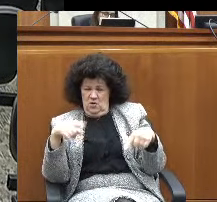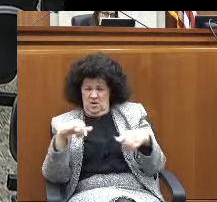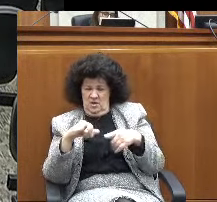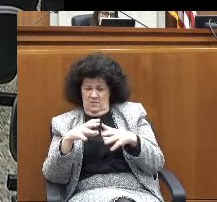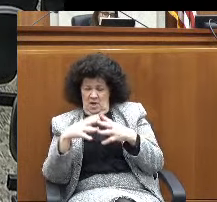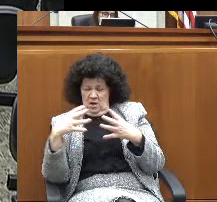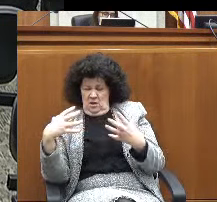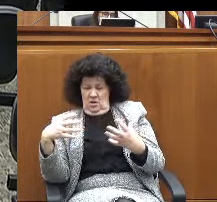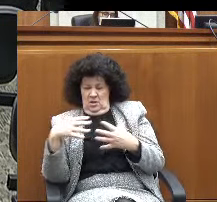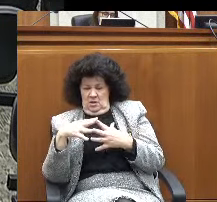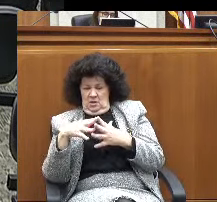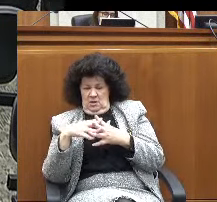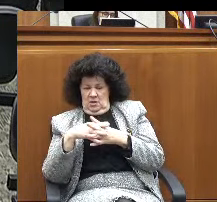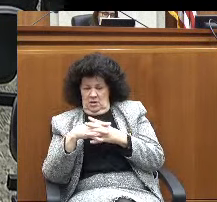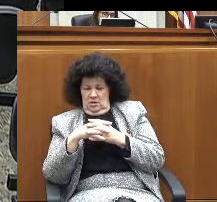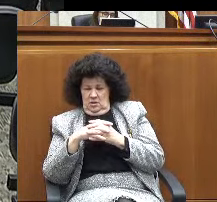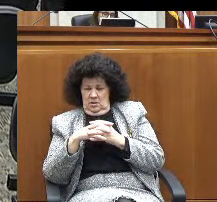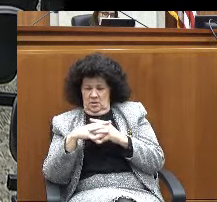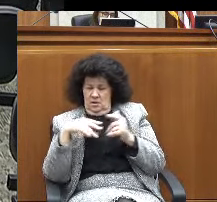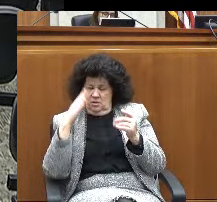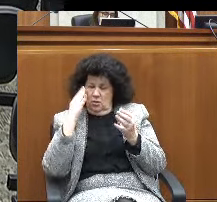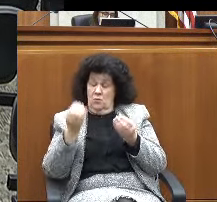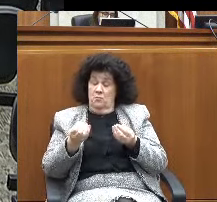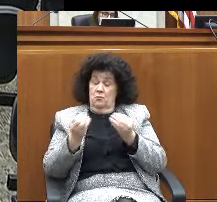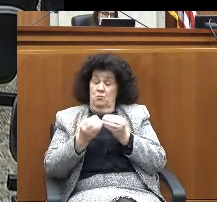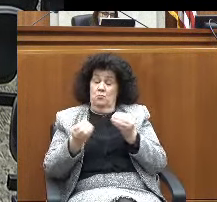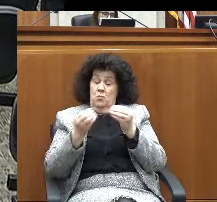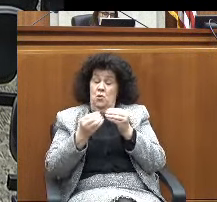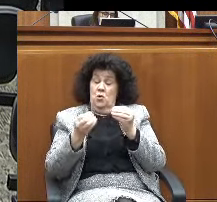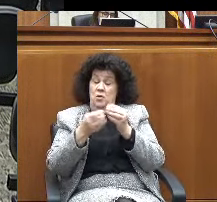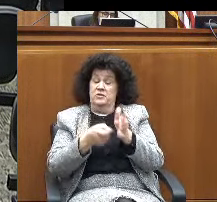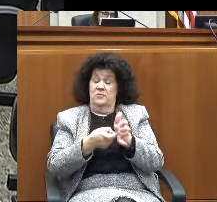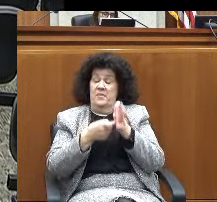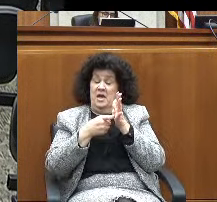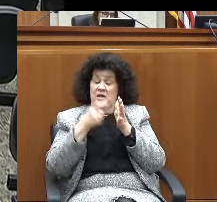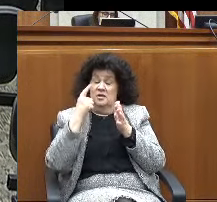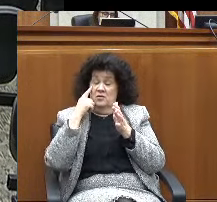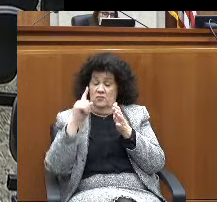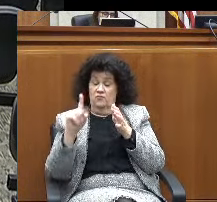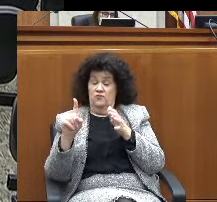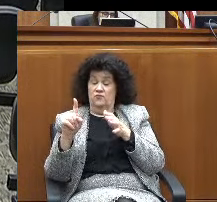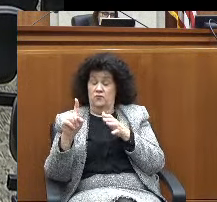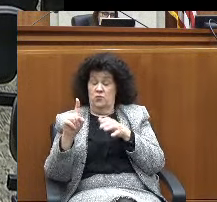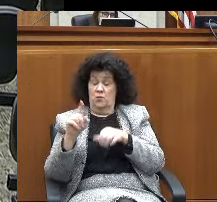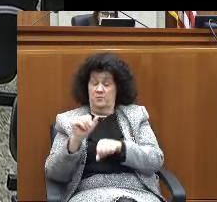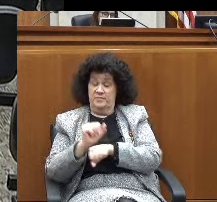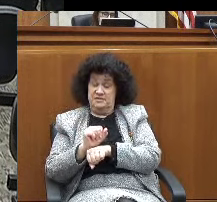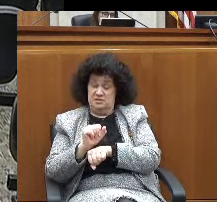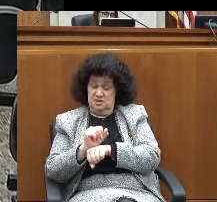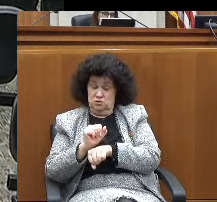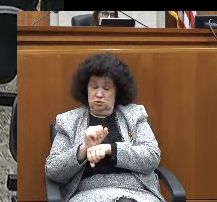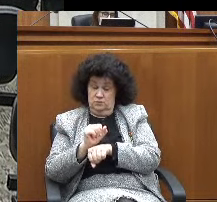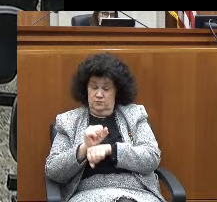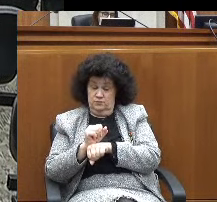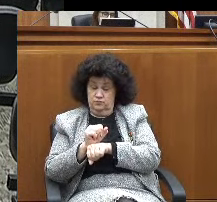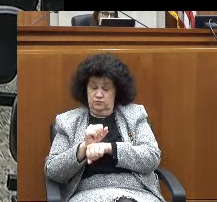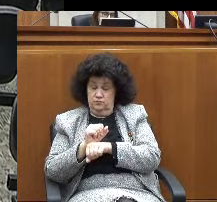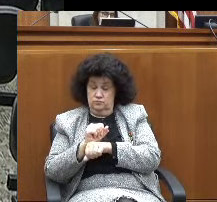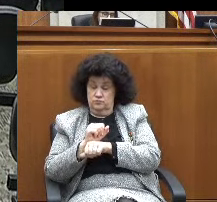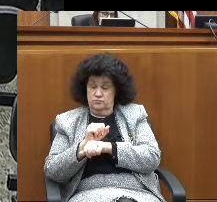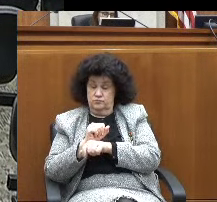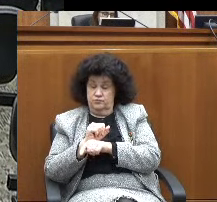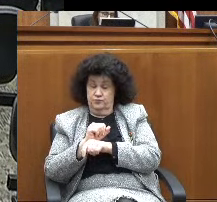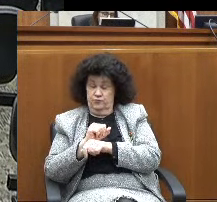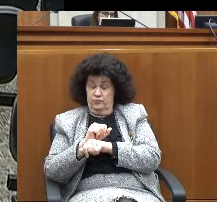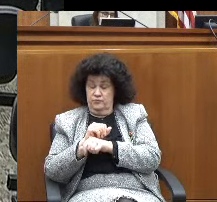that there's an increasing demand for positions. I mean, we've added over this period of time